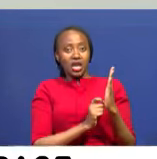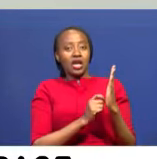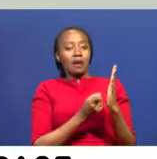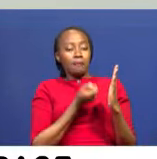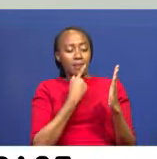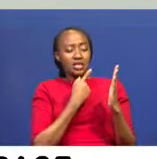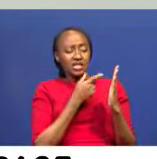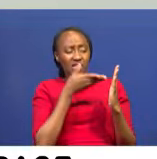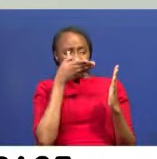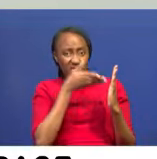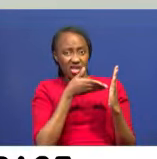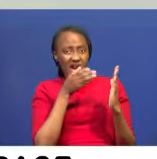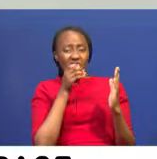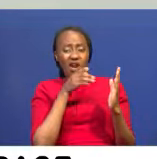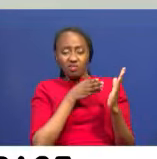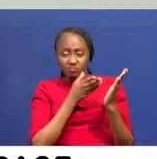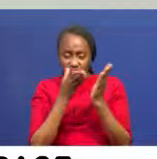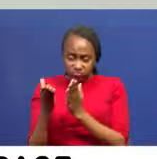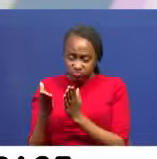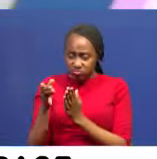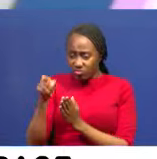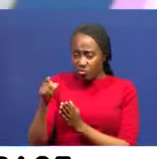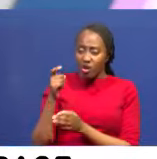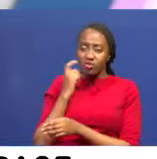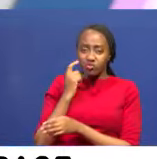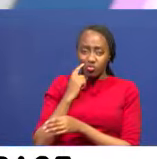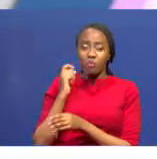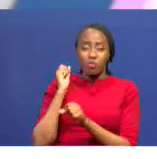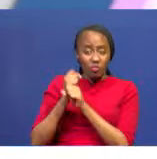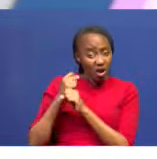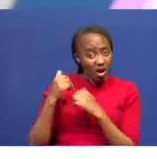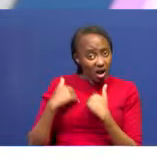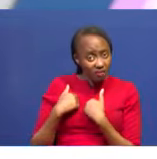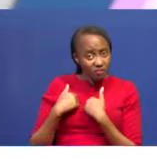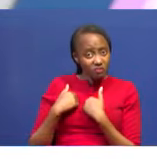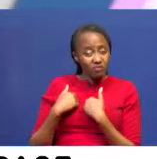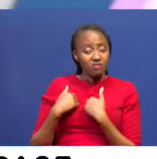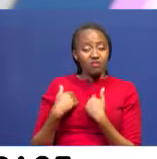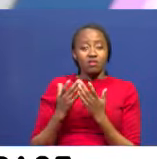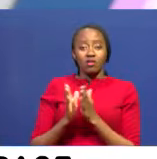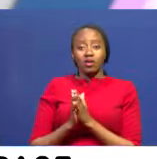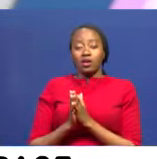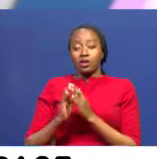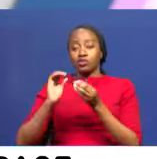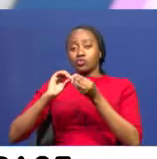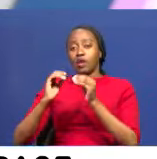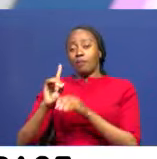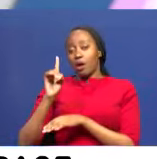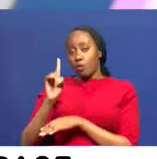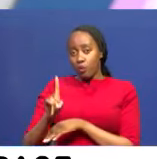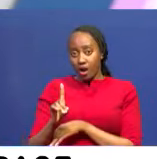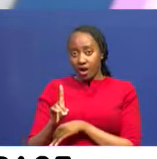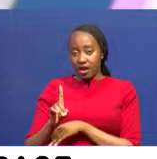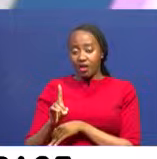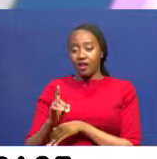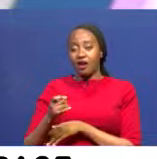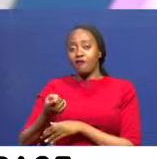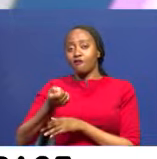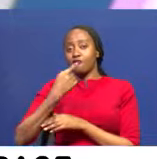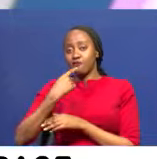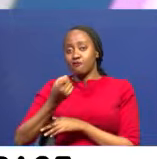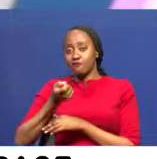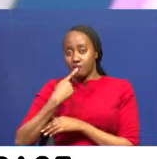SHA work in those pharmacies? So there's what we are calling, number one, the pharmacy